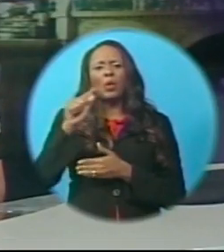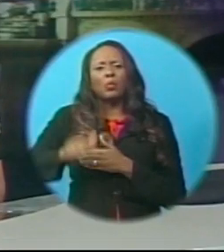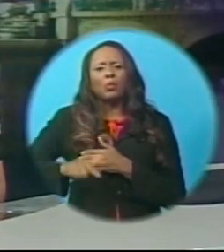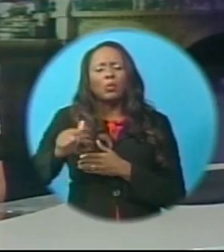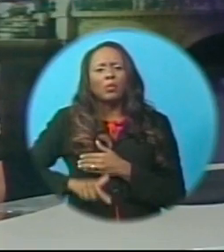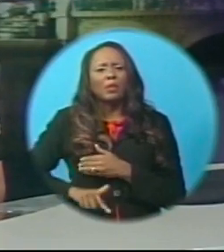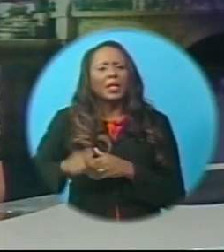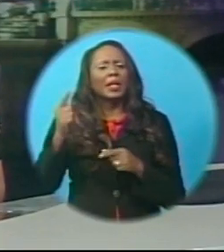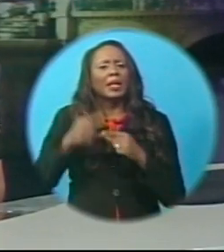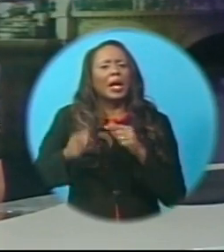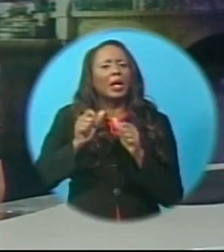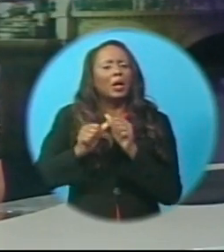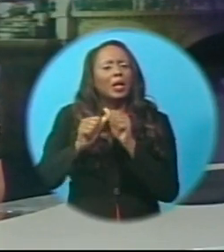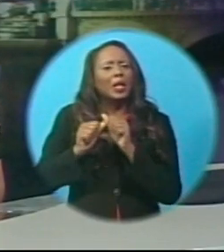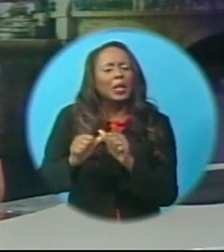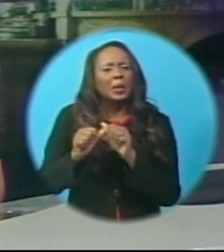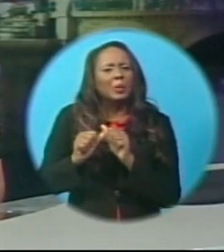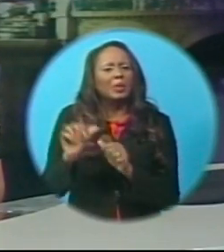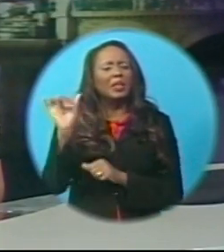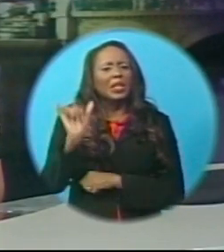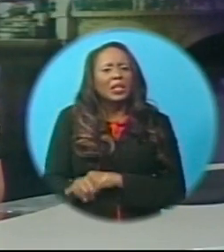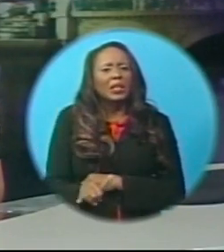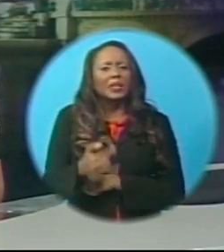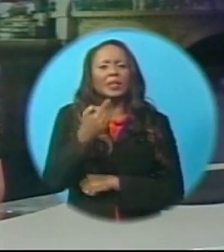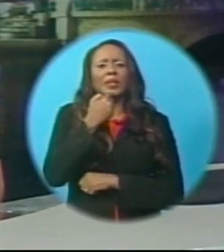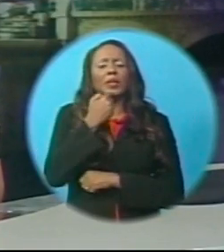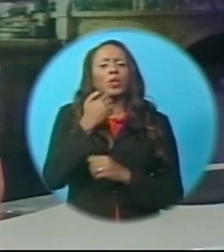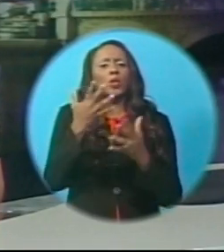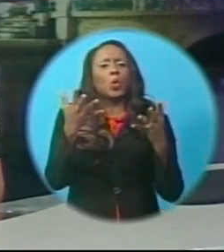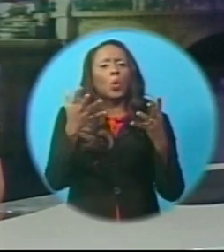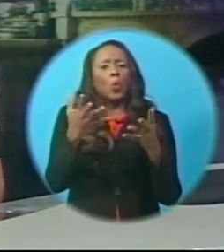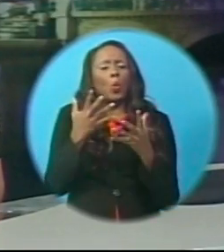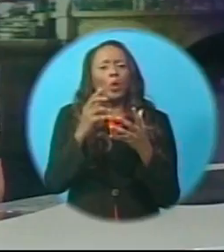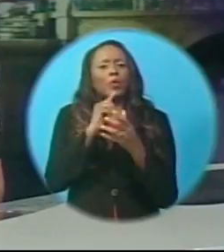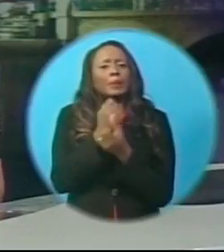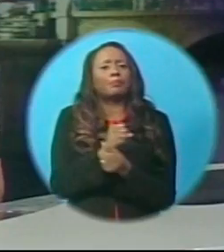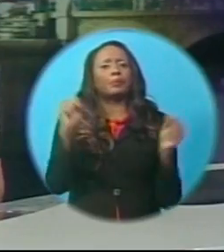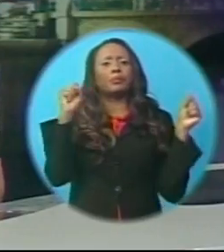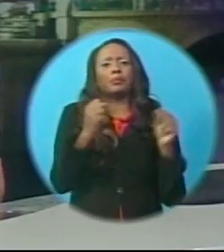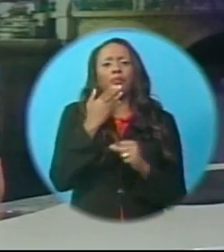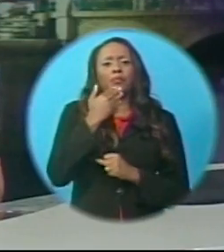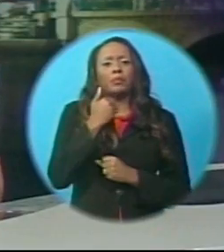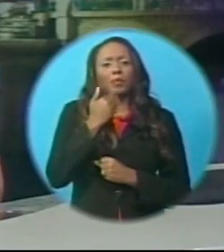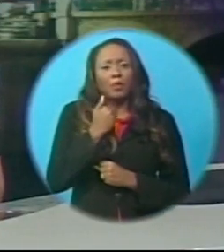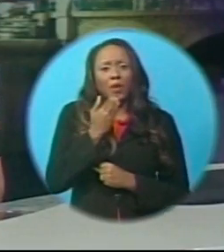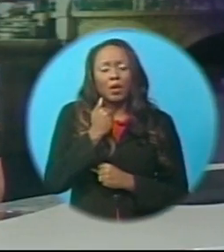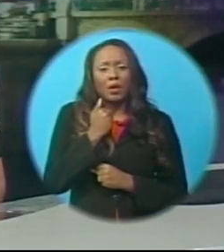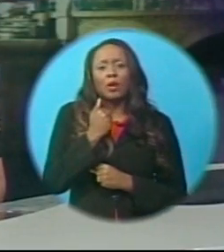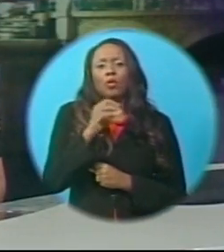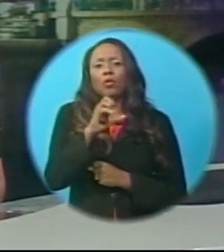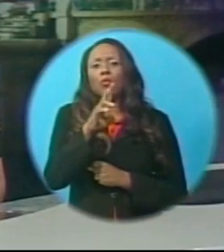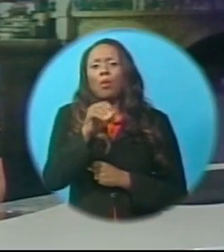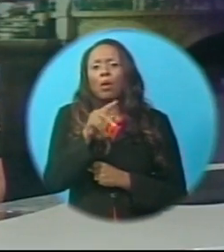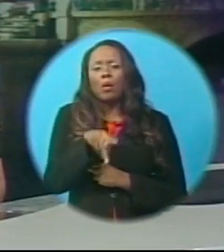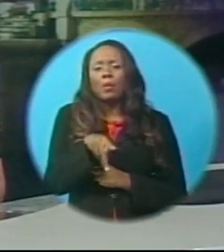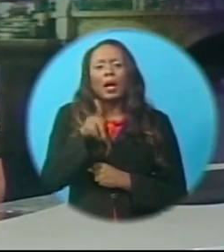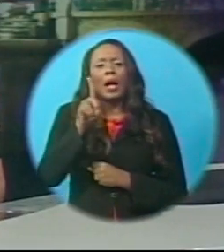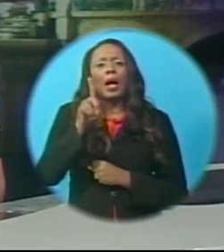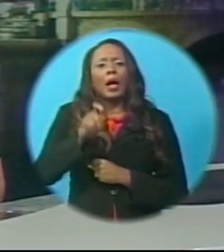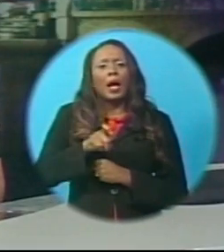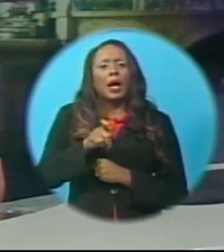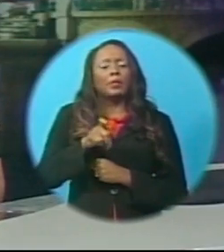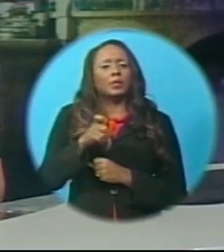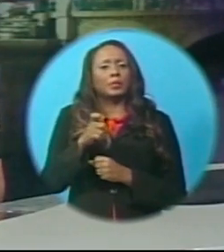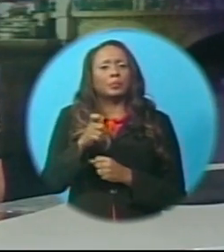business as usual. He believes that the salvation of the sugar sector requires a multi-sectoral approach to its problems. And he has a wish list for